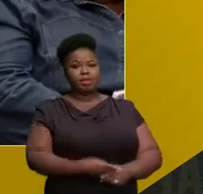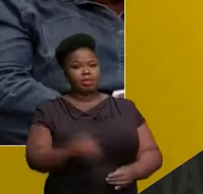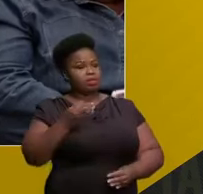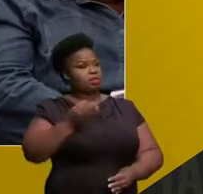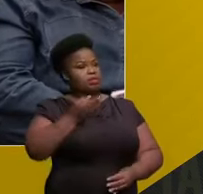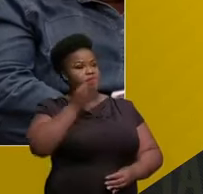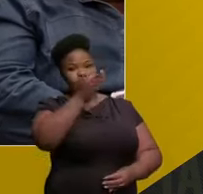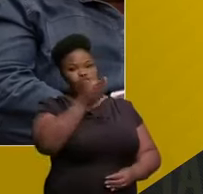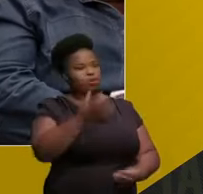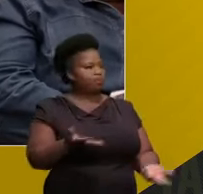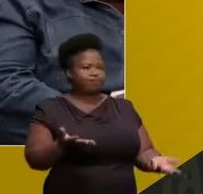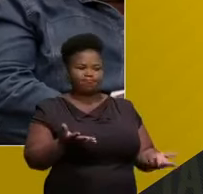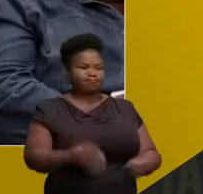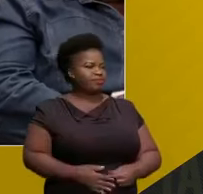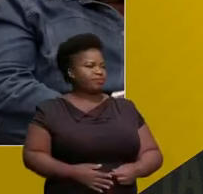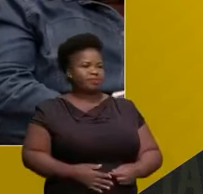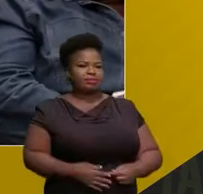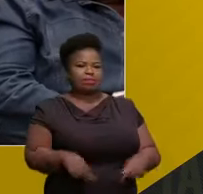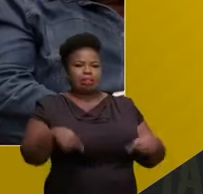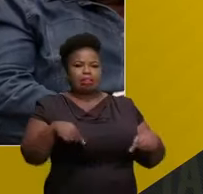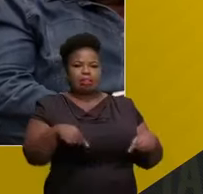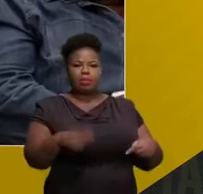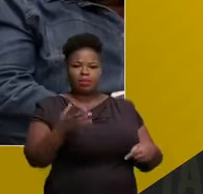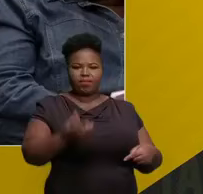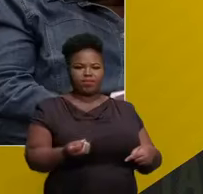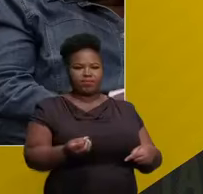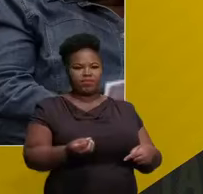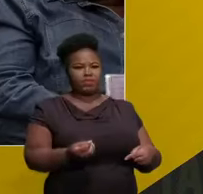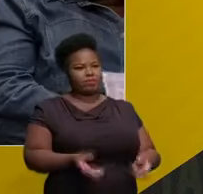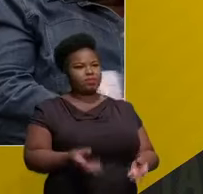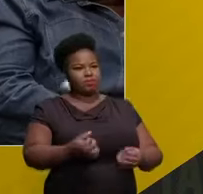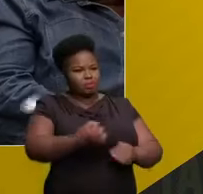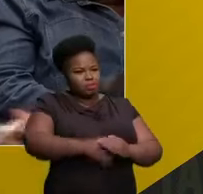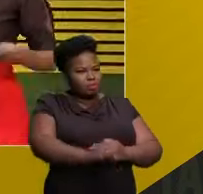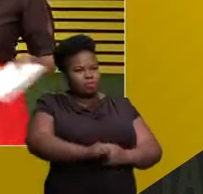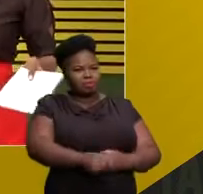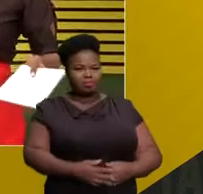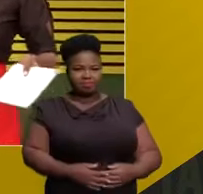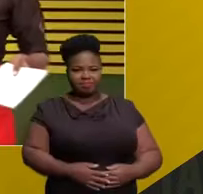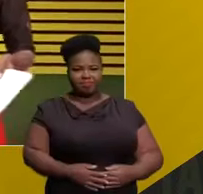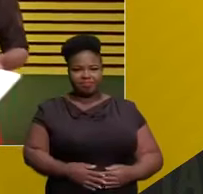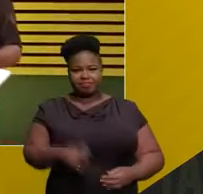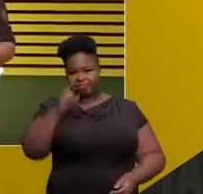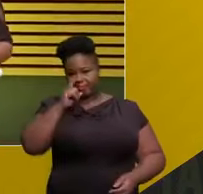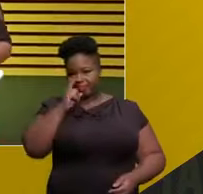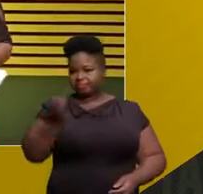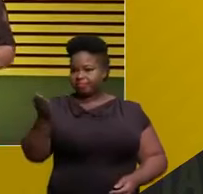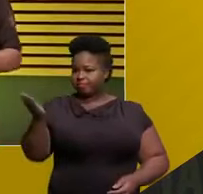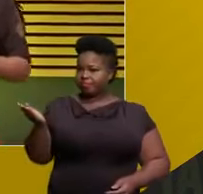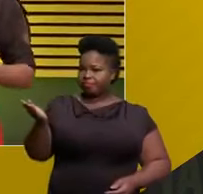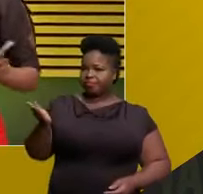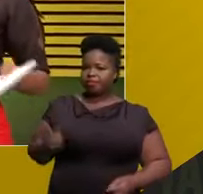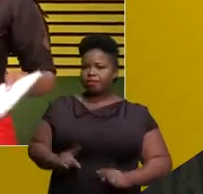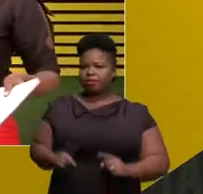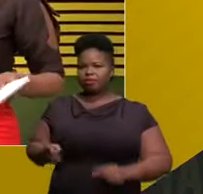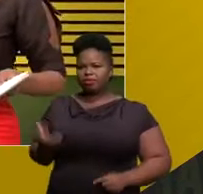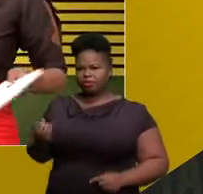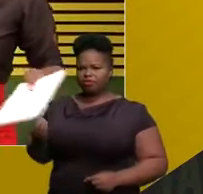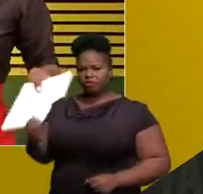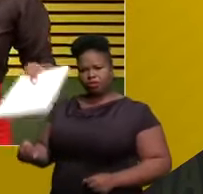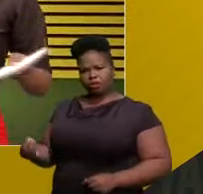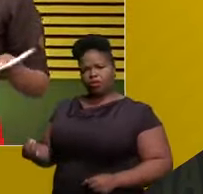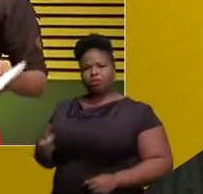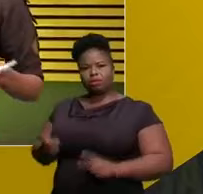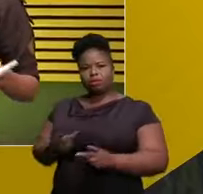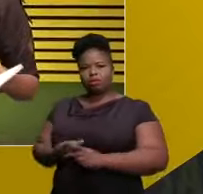future, we are very afraid to get kids. You know what? Mafusi's also got a story similar to yours, but she has umali ngwana, and